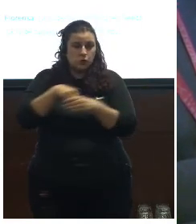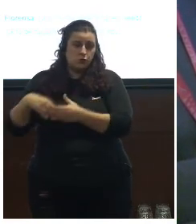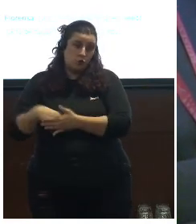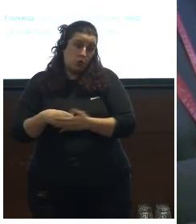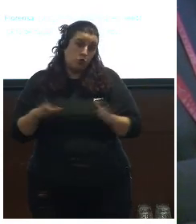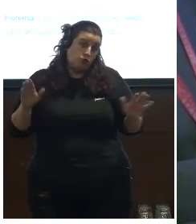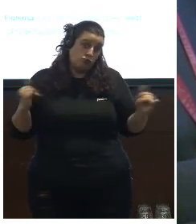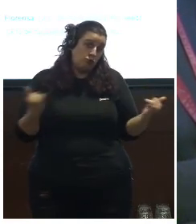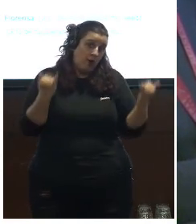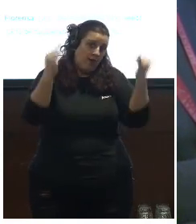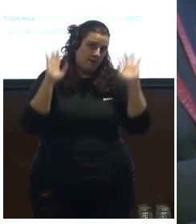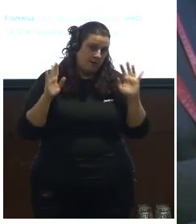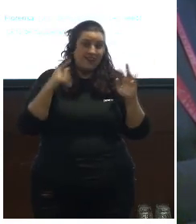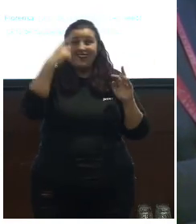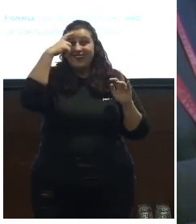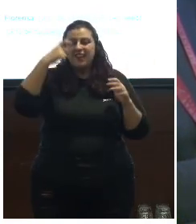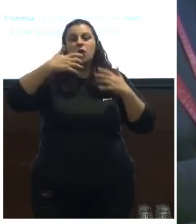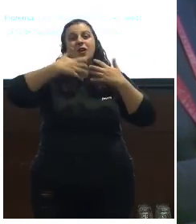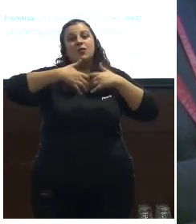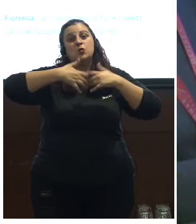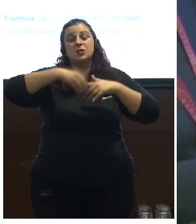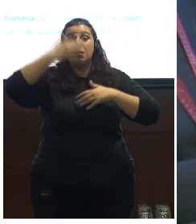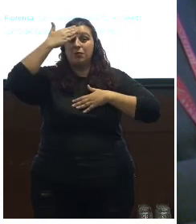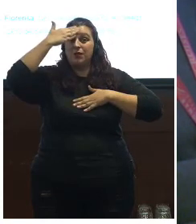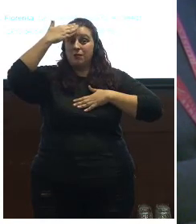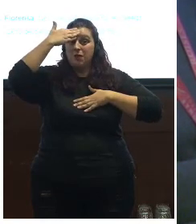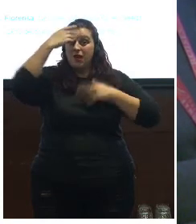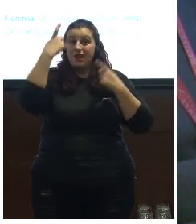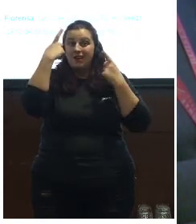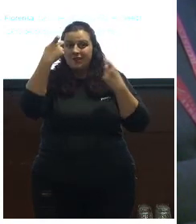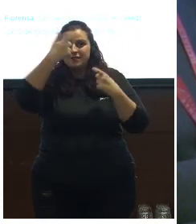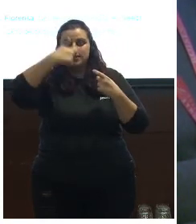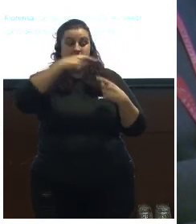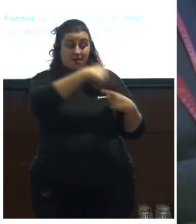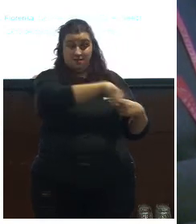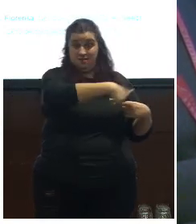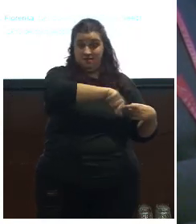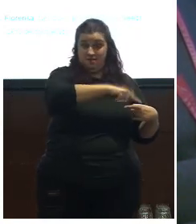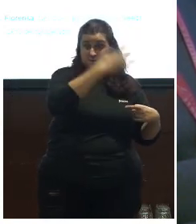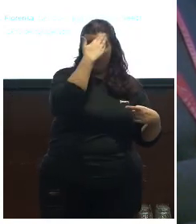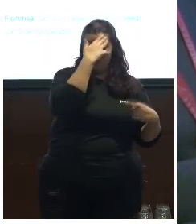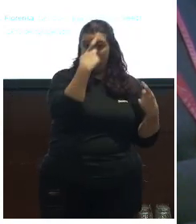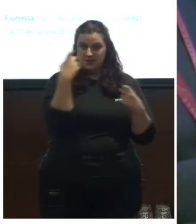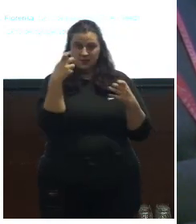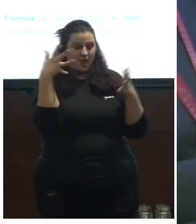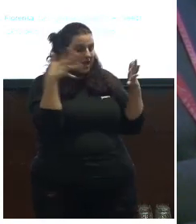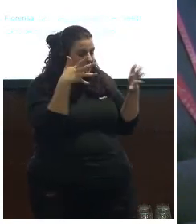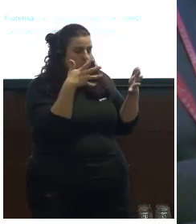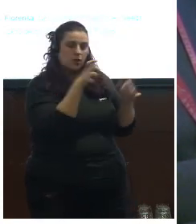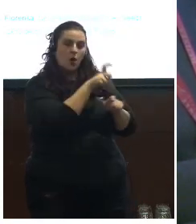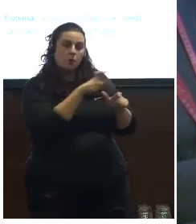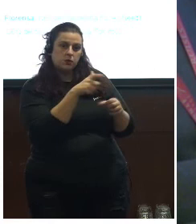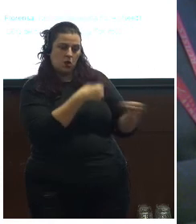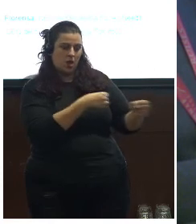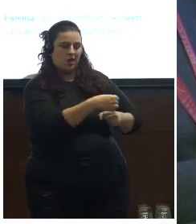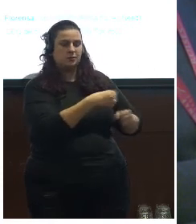industry is going to need advisors and people maybe to cooperate with to